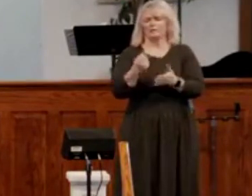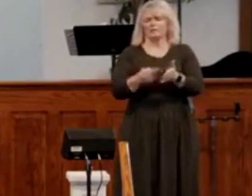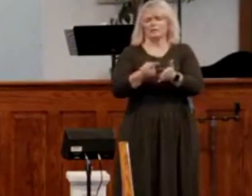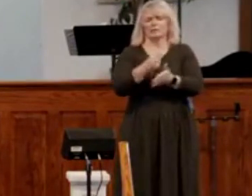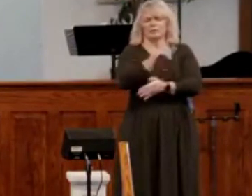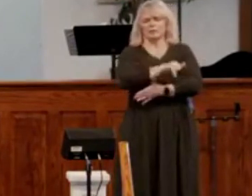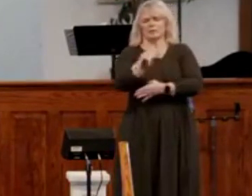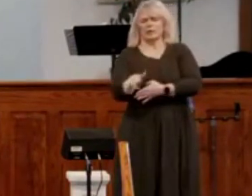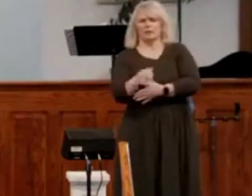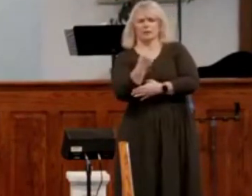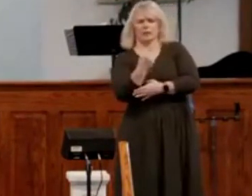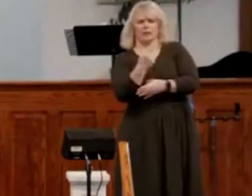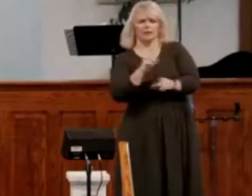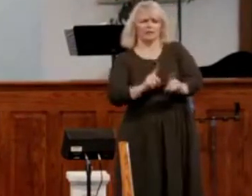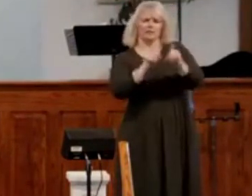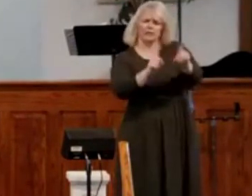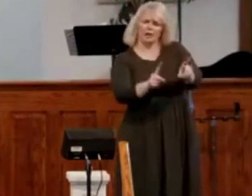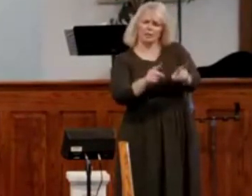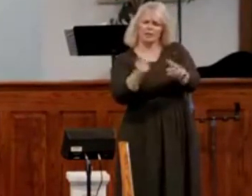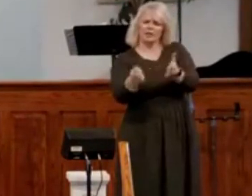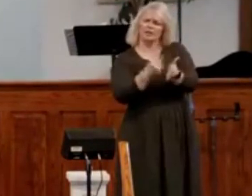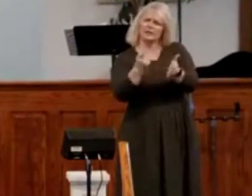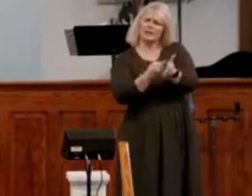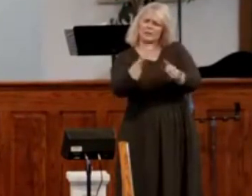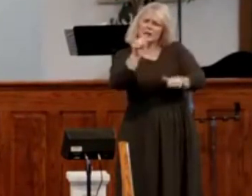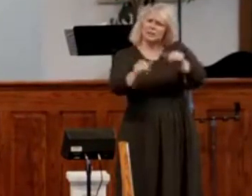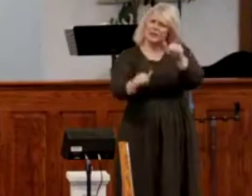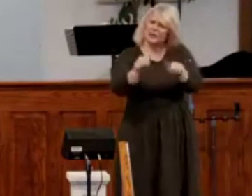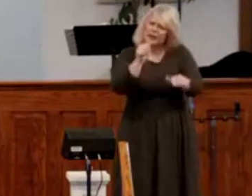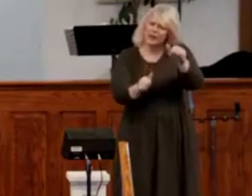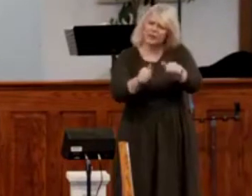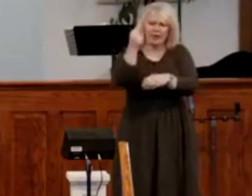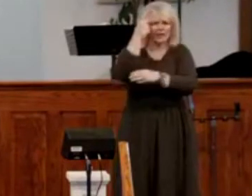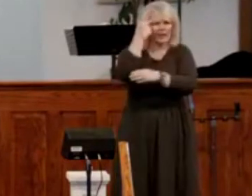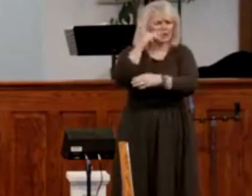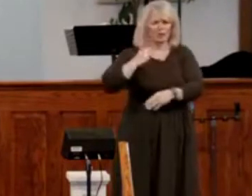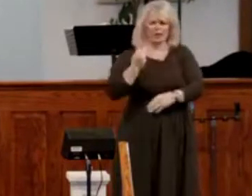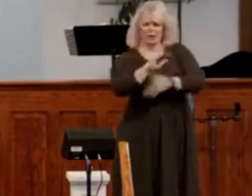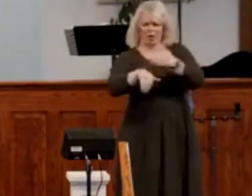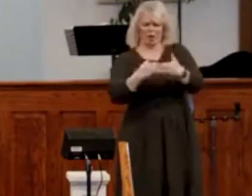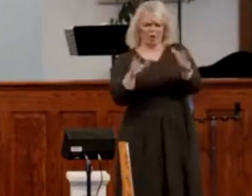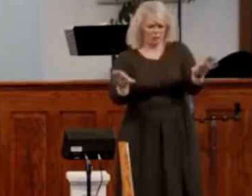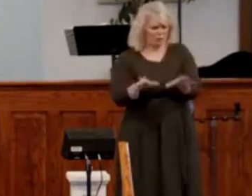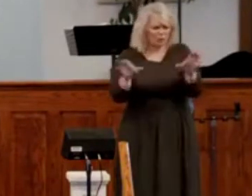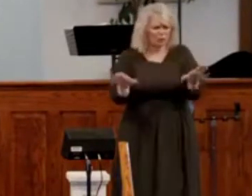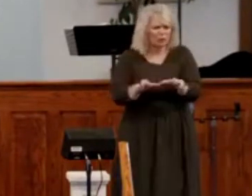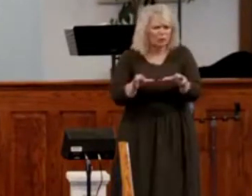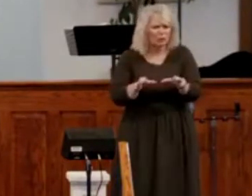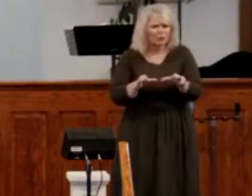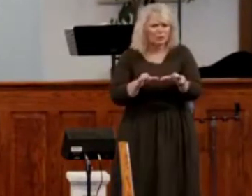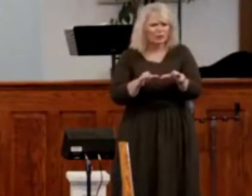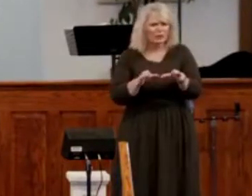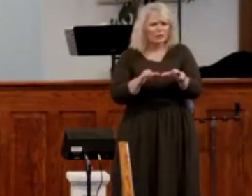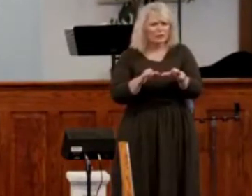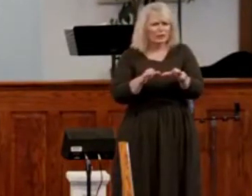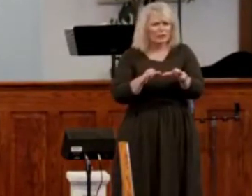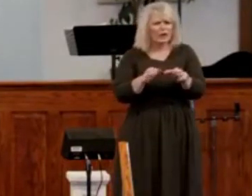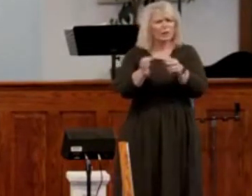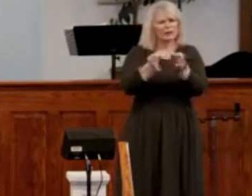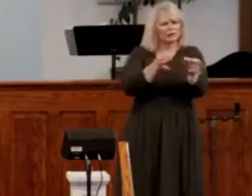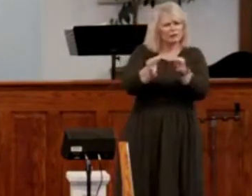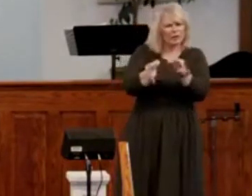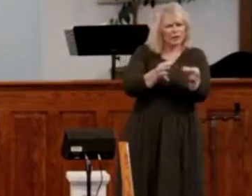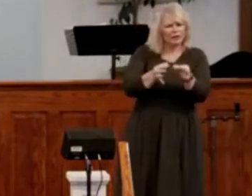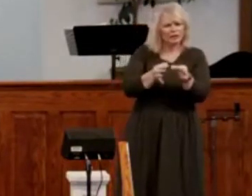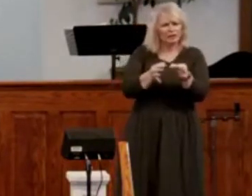times waver. And I think we all do to some degree. And I want to bring that out about our text today because it's to